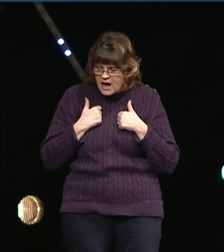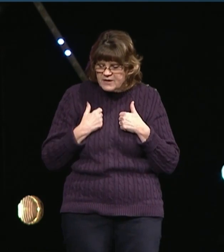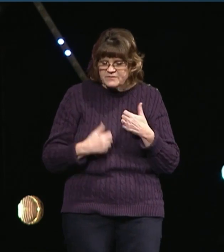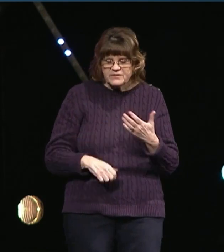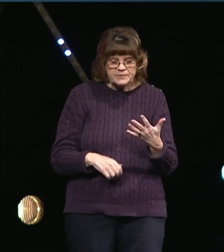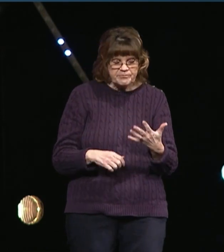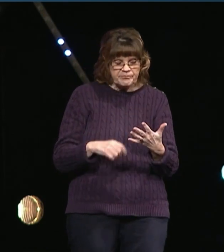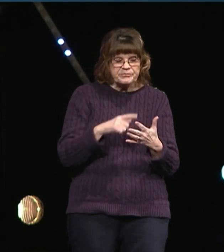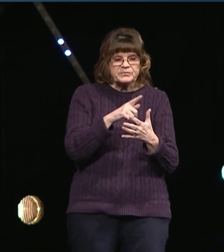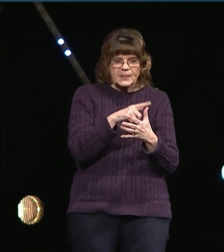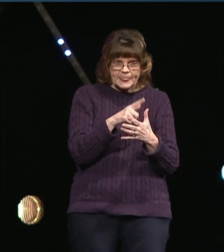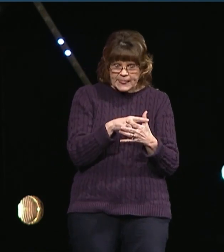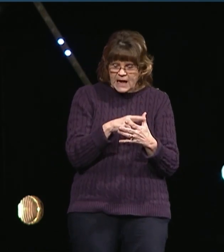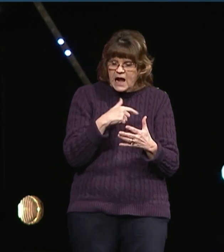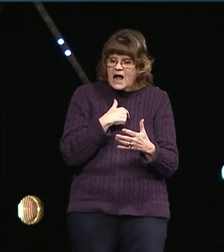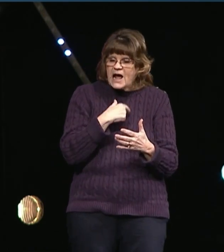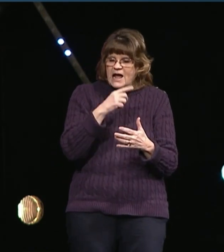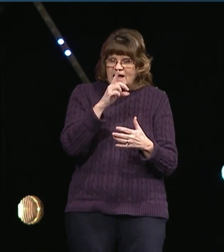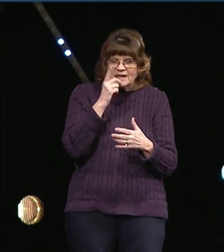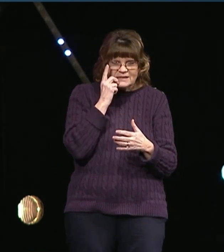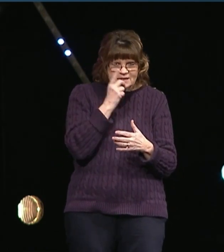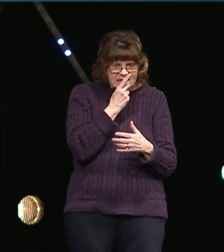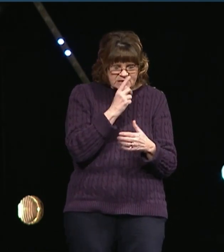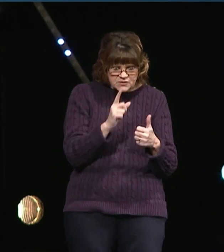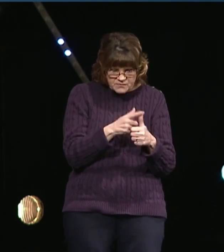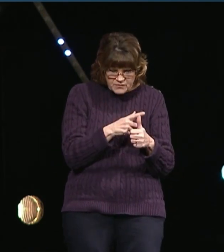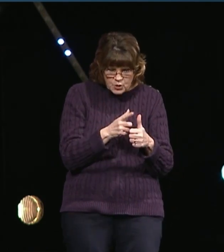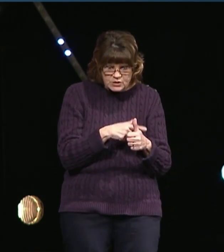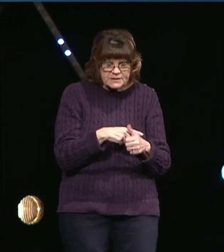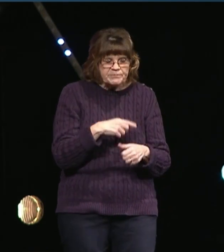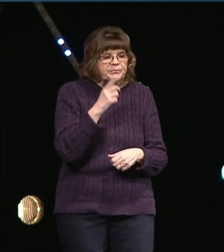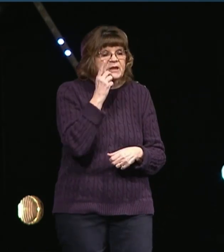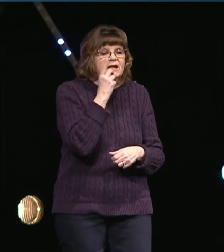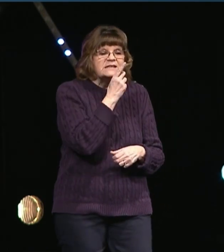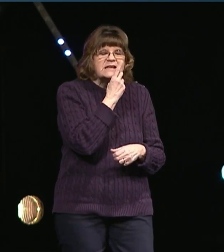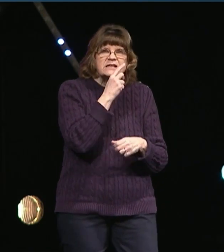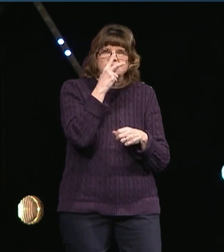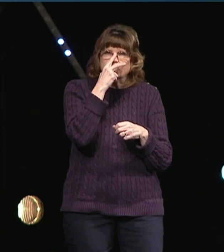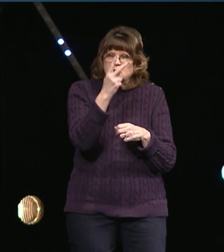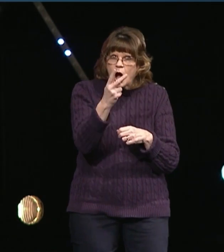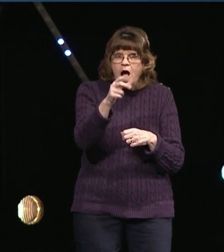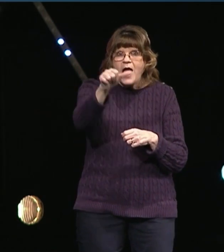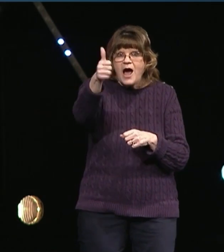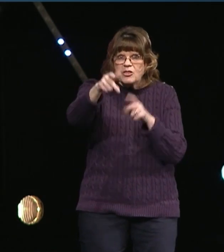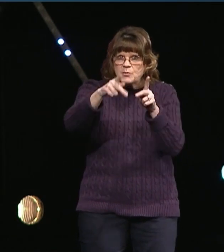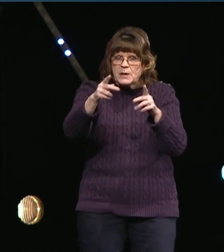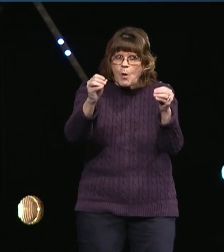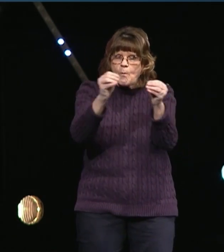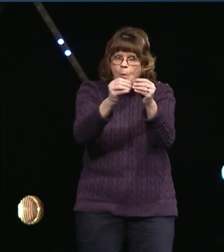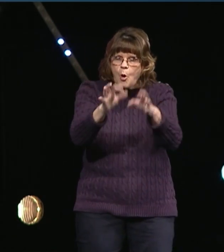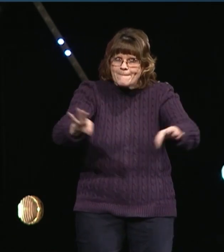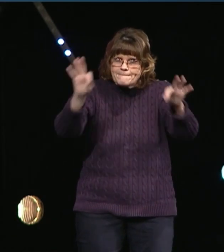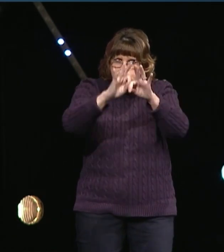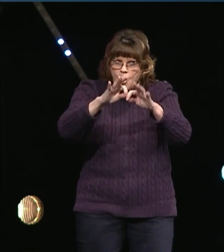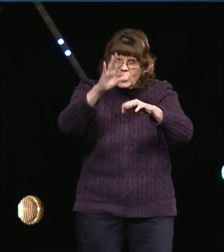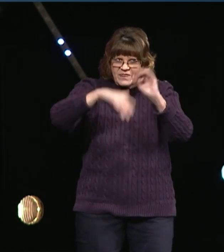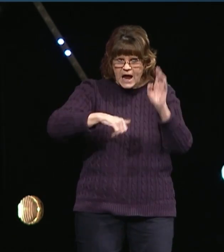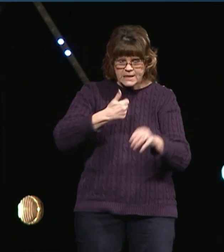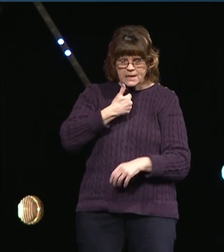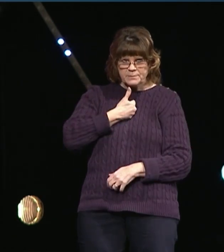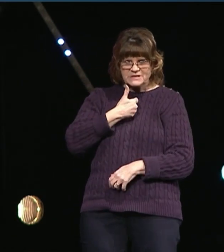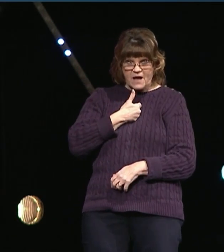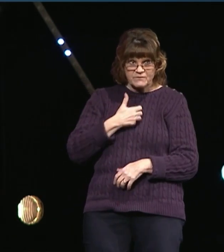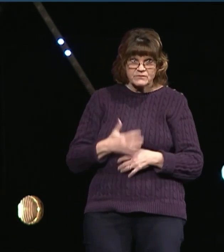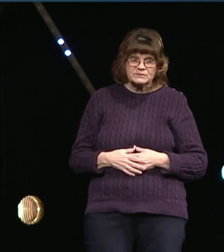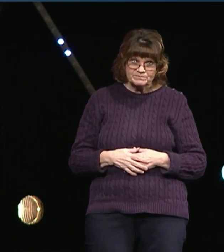my faith, five things Dennis excelled at. First of all, Dennis saw others as more important than himself. James went and just stole my